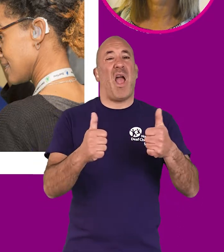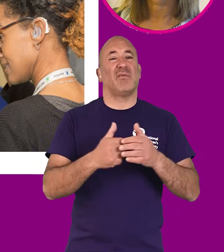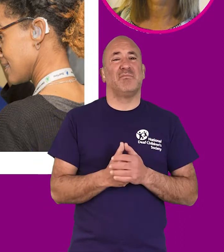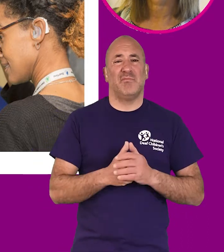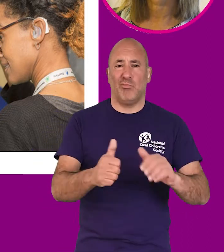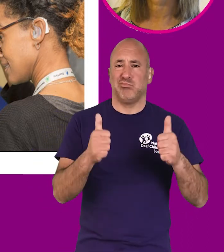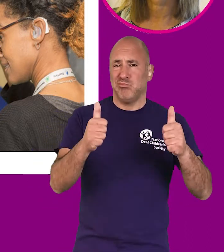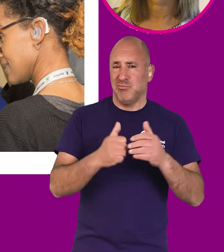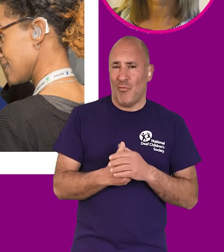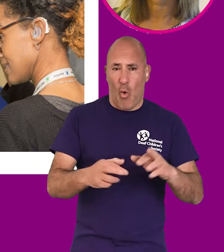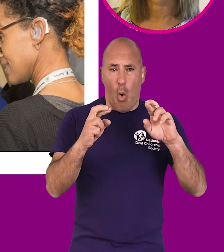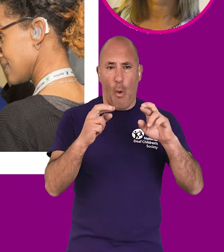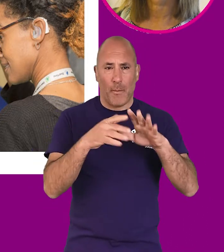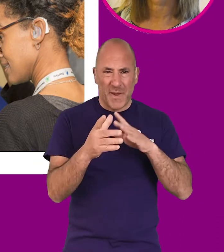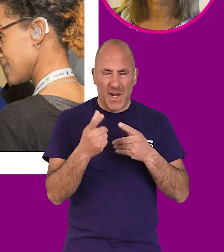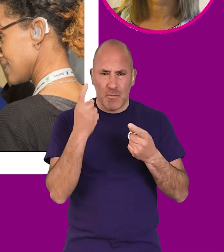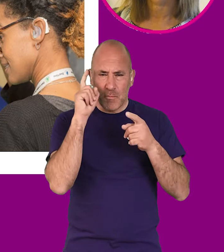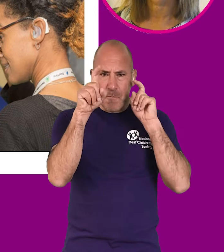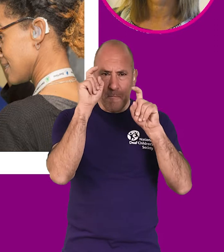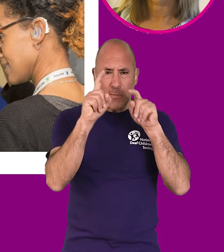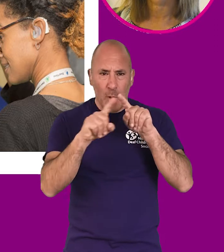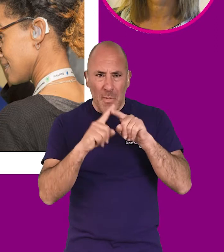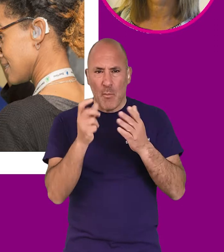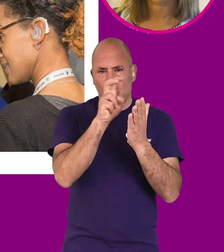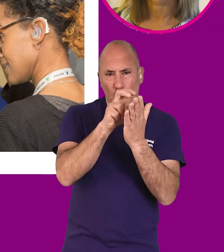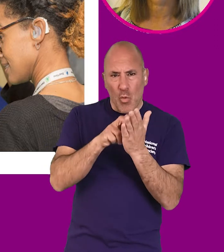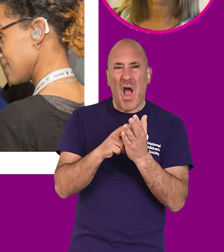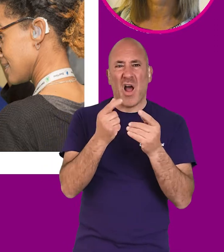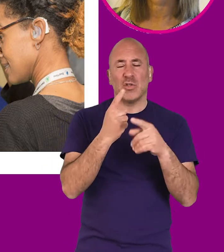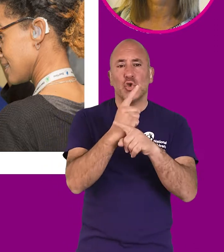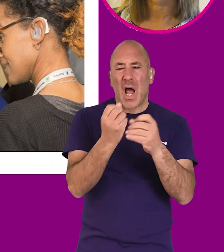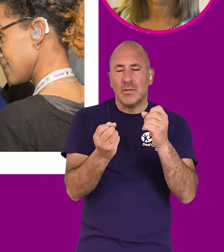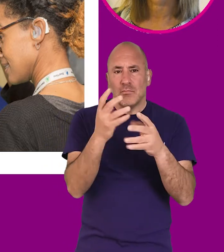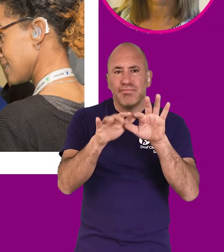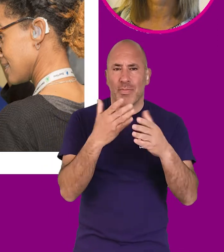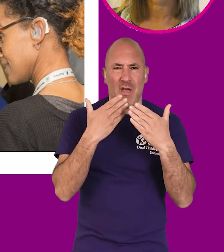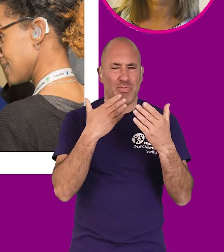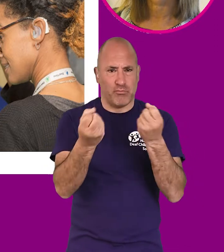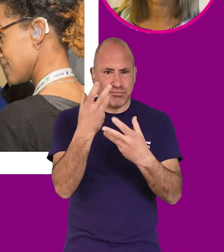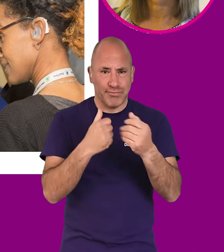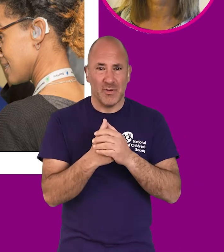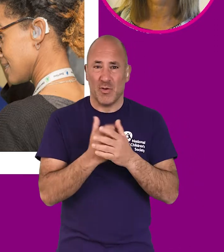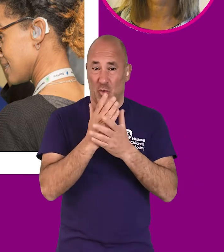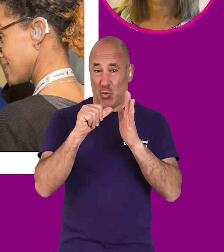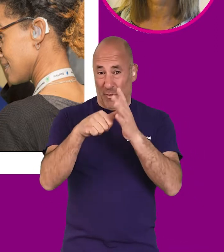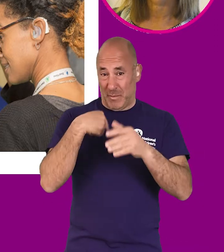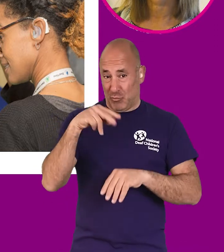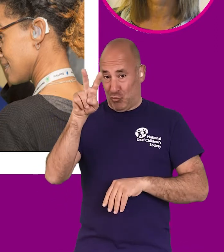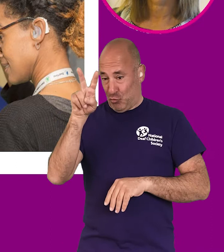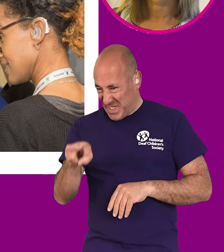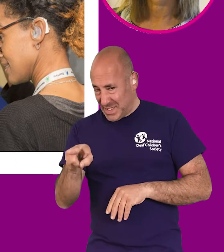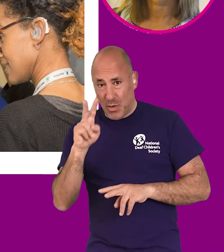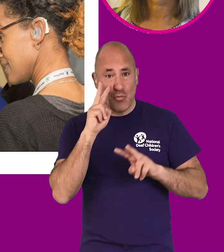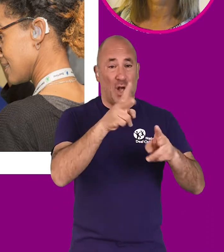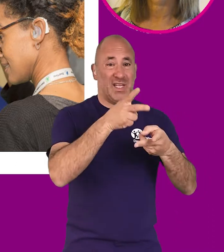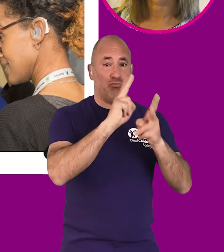Okay, great. I hope you've thought of a few things, made some notes maybe. Thank you for those things that have come up in the chat box.